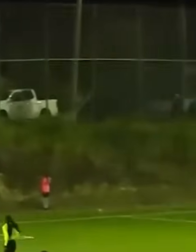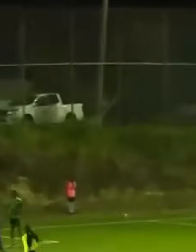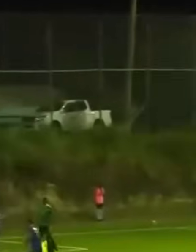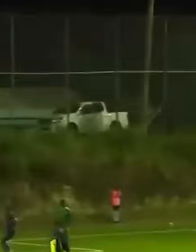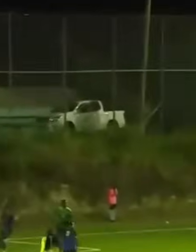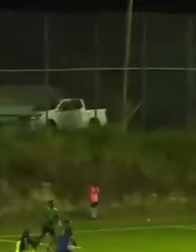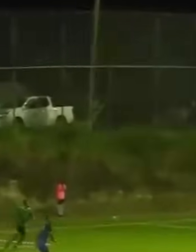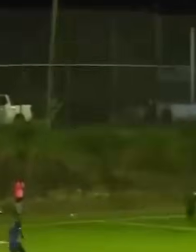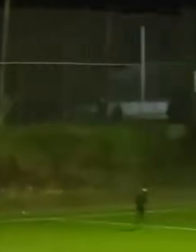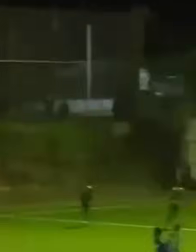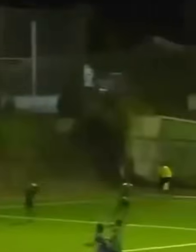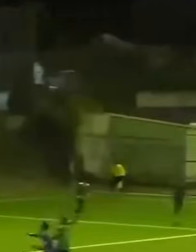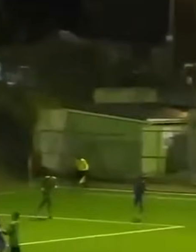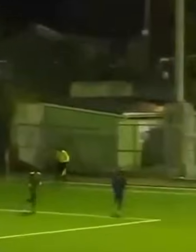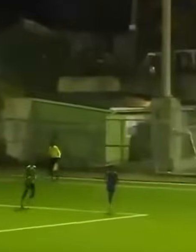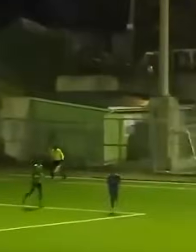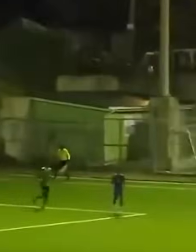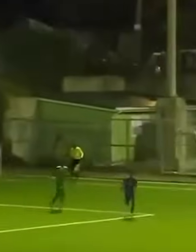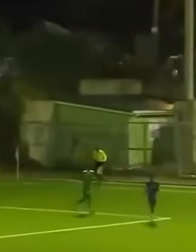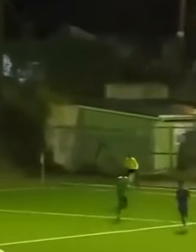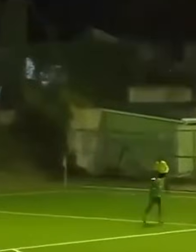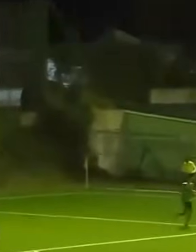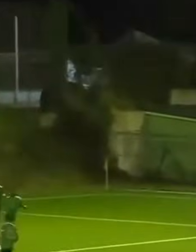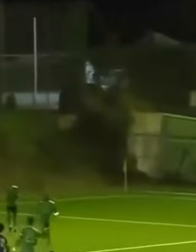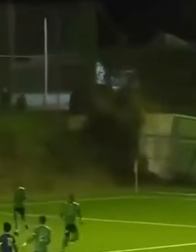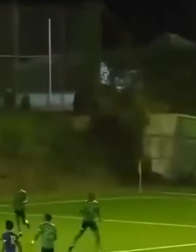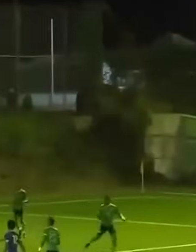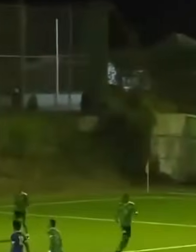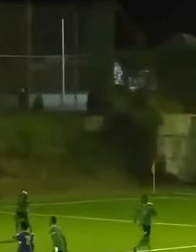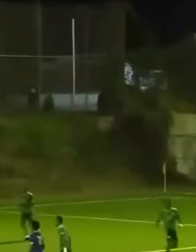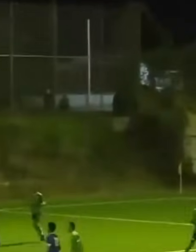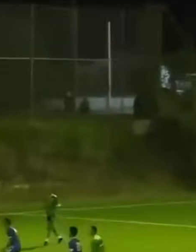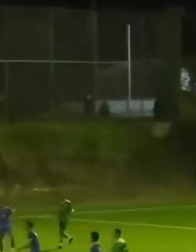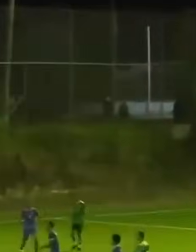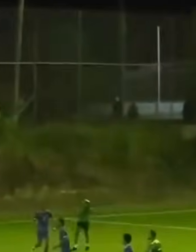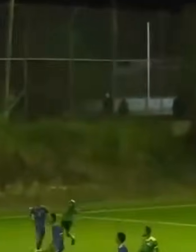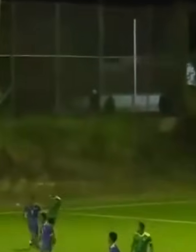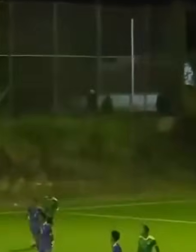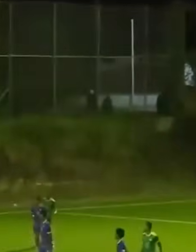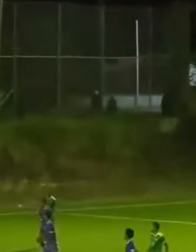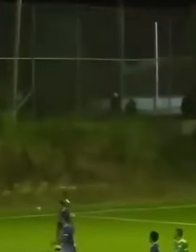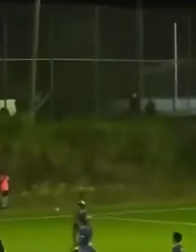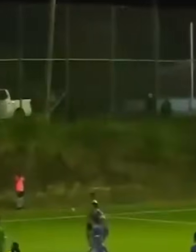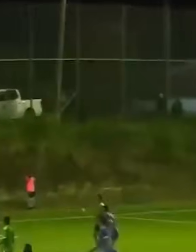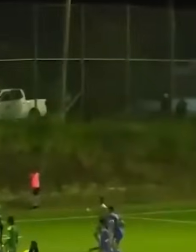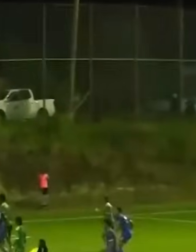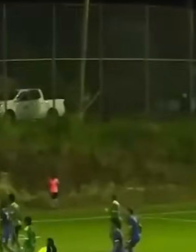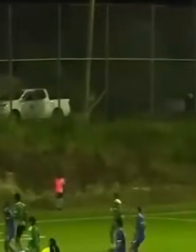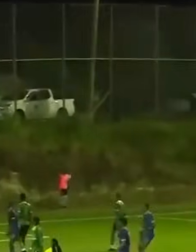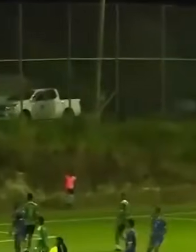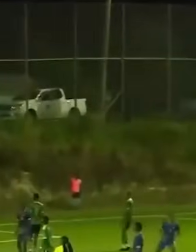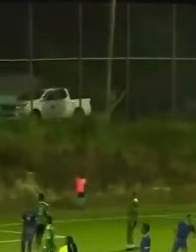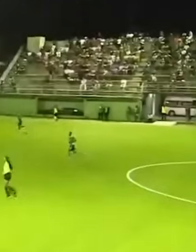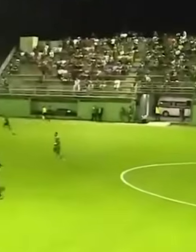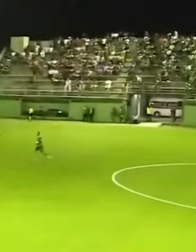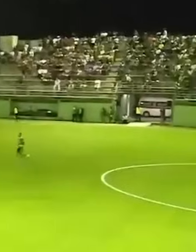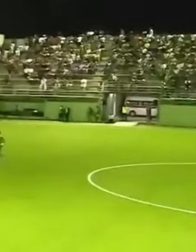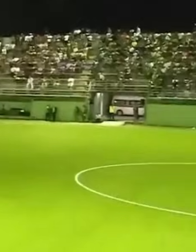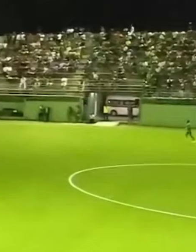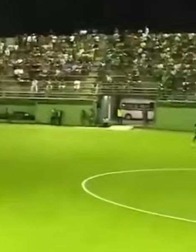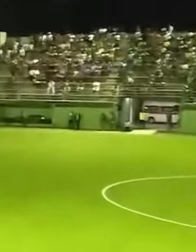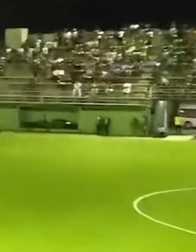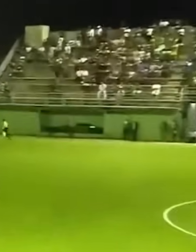coming in. Good header out. Corbin Paul. Danger still not completely averted. A miss kick.